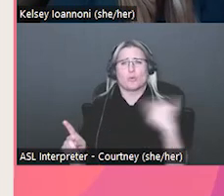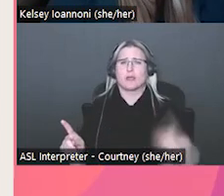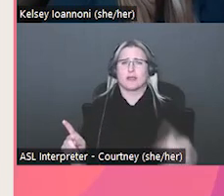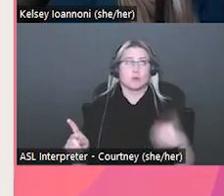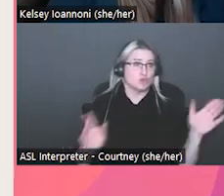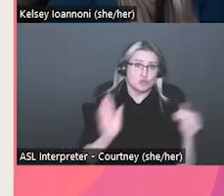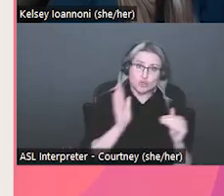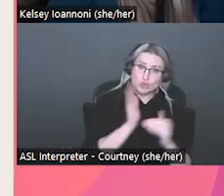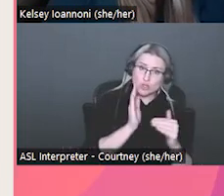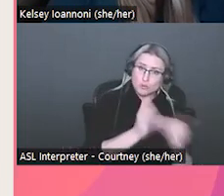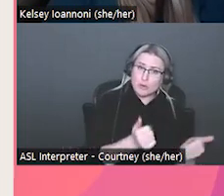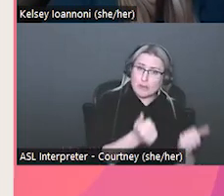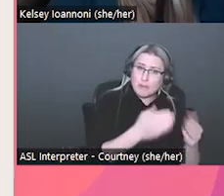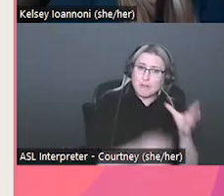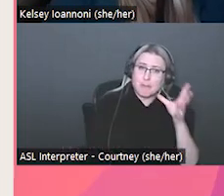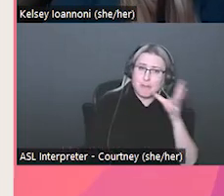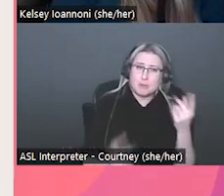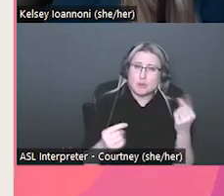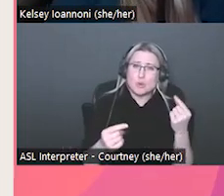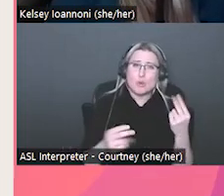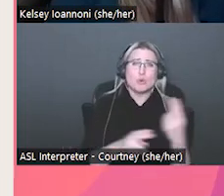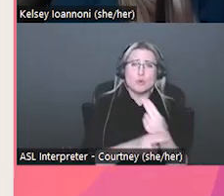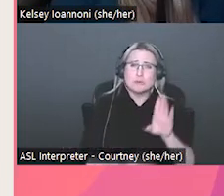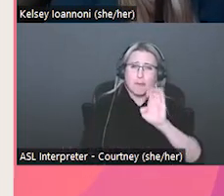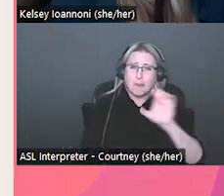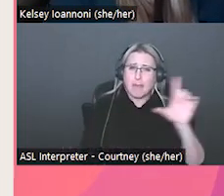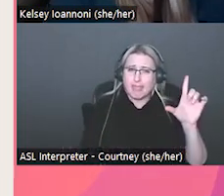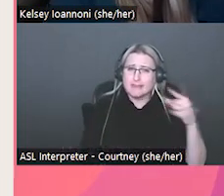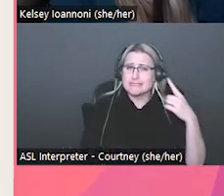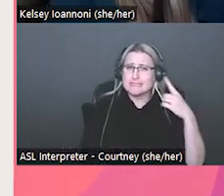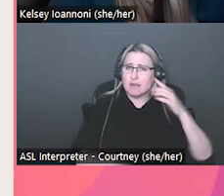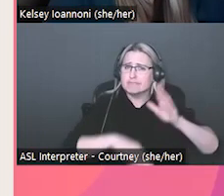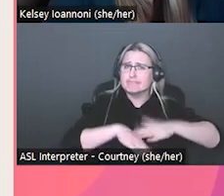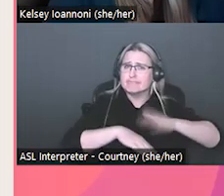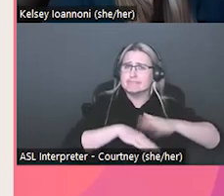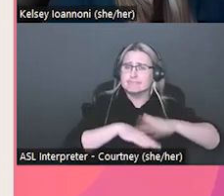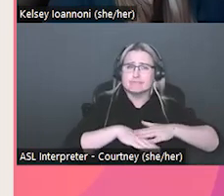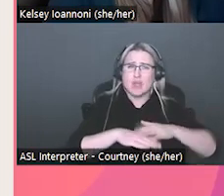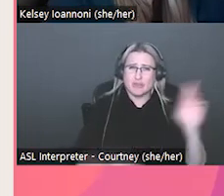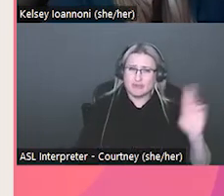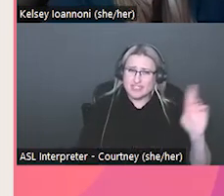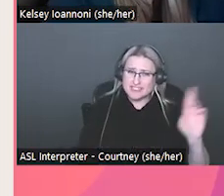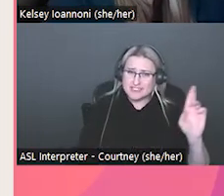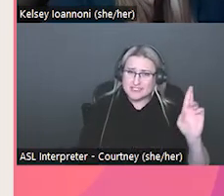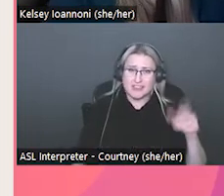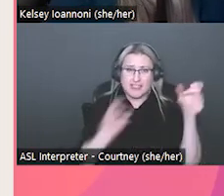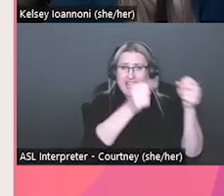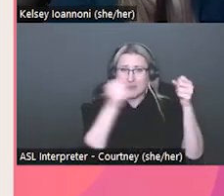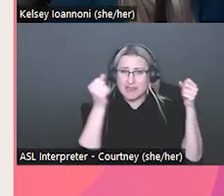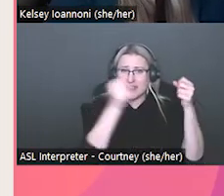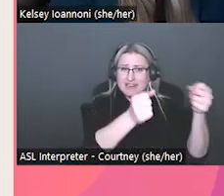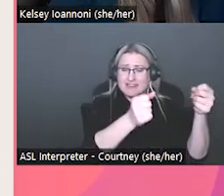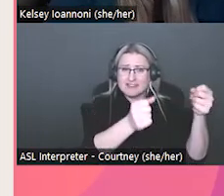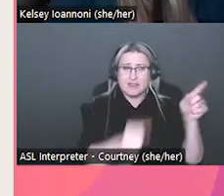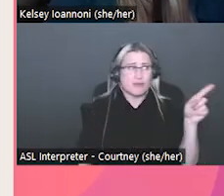doctor recommended her mother put sound devices through bells or some other form of noisemaker on the fridge, the cabinets, and the